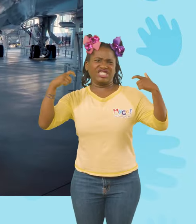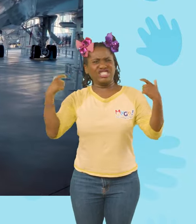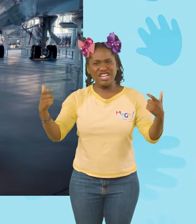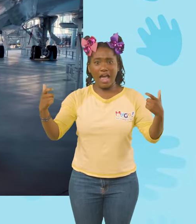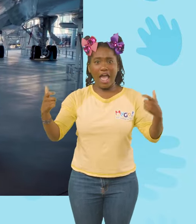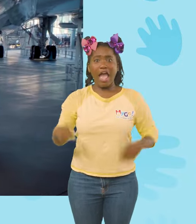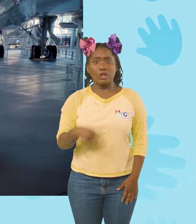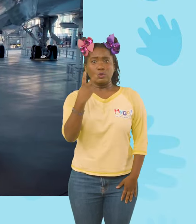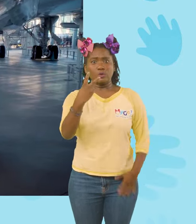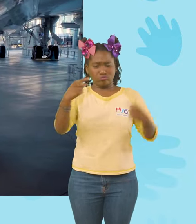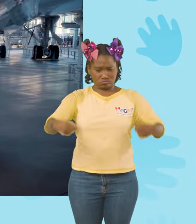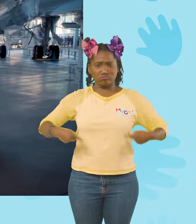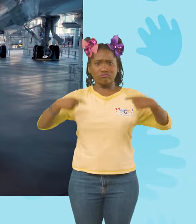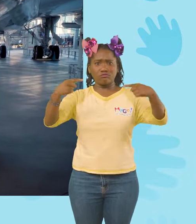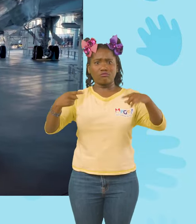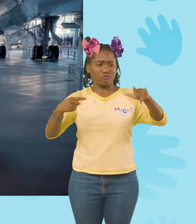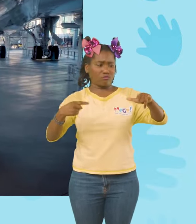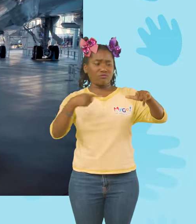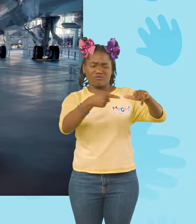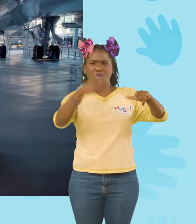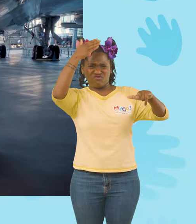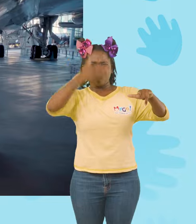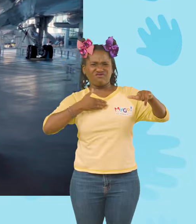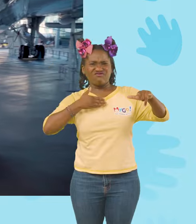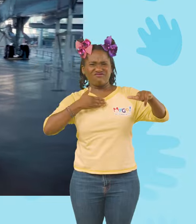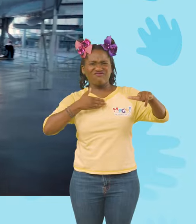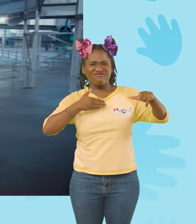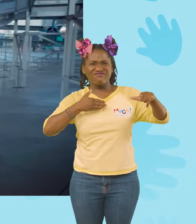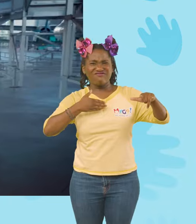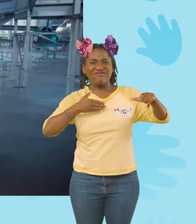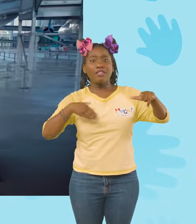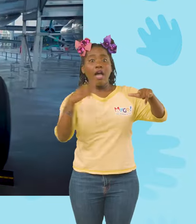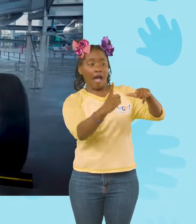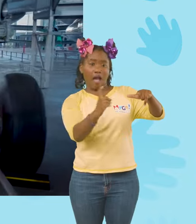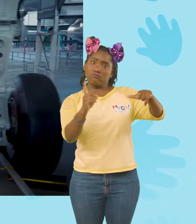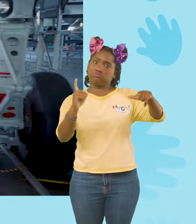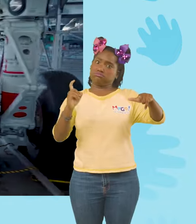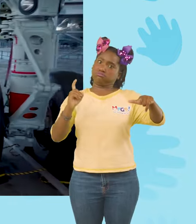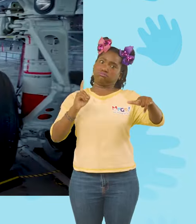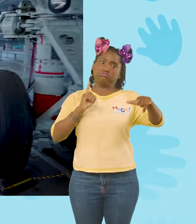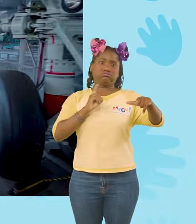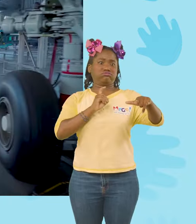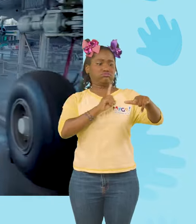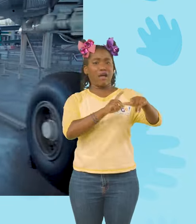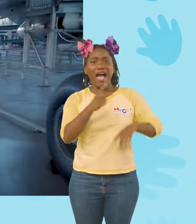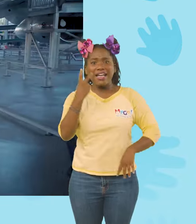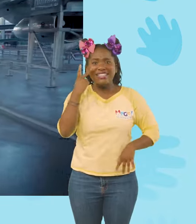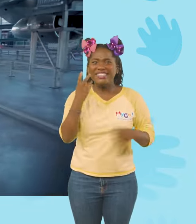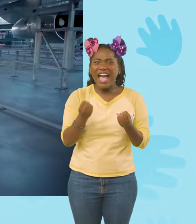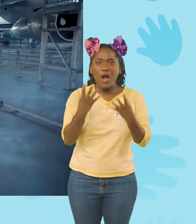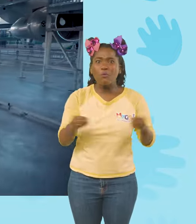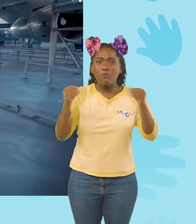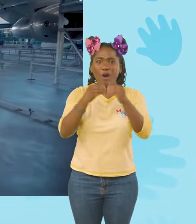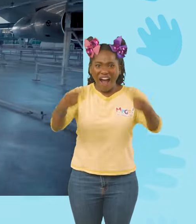And there's actually two tires right there. Yeah, we're at the front of the aircraft. So let's head to the back of the aircraft and see how many tires